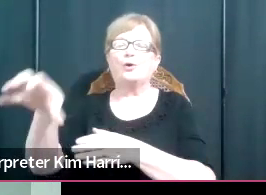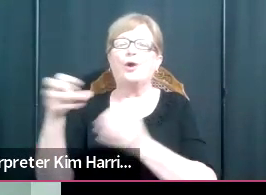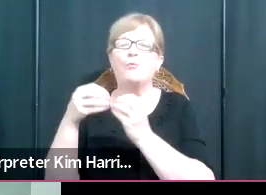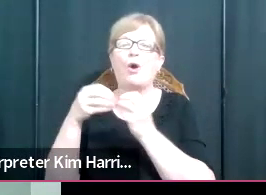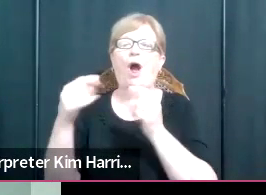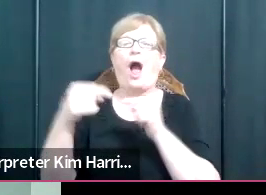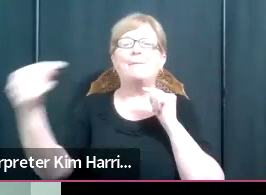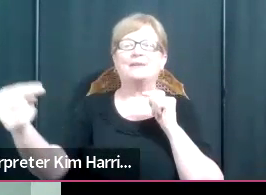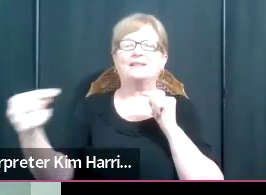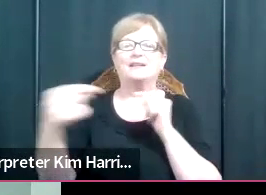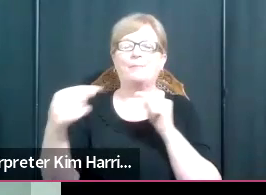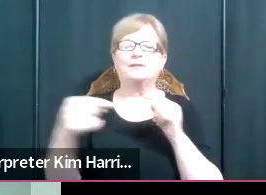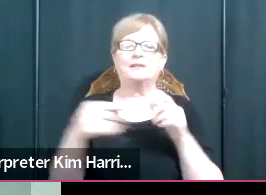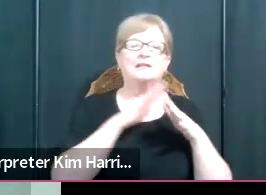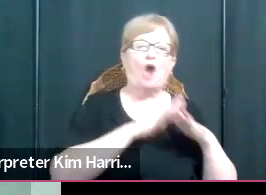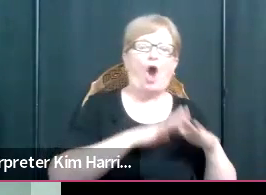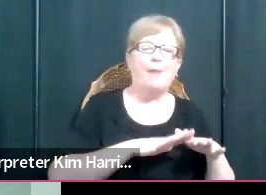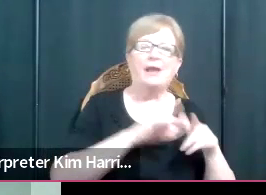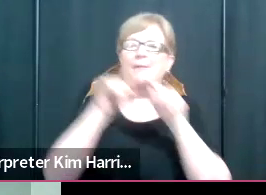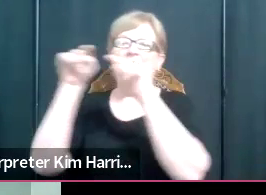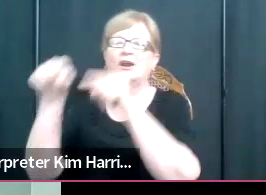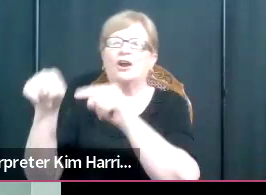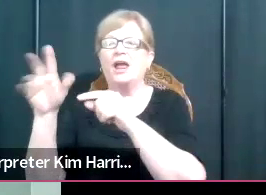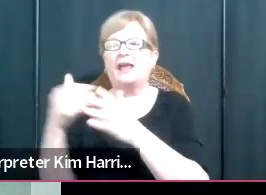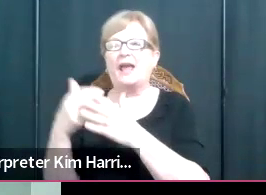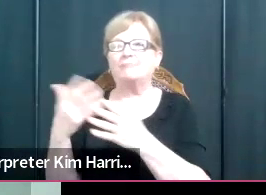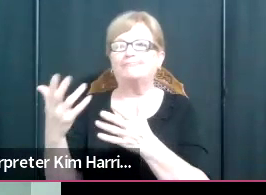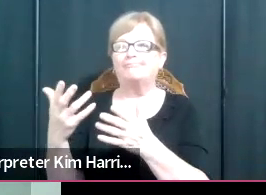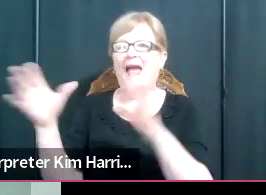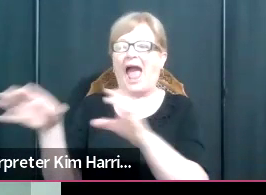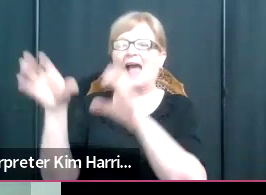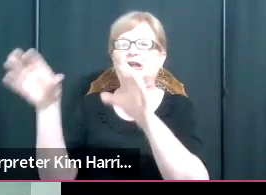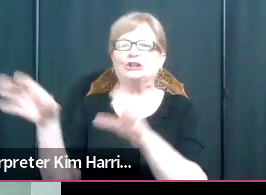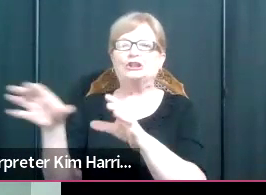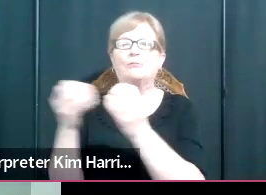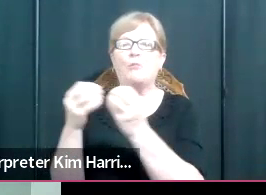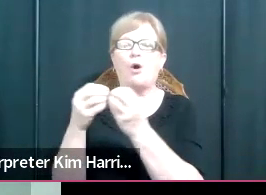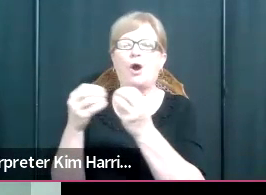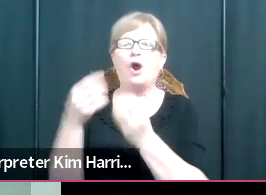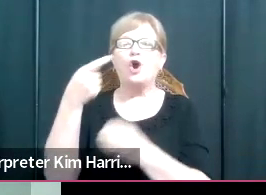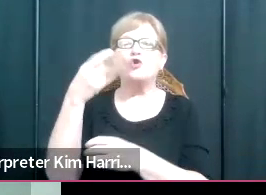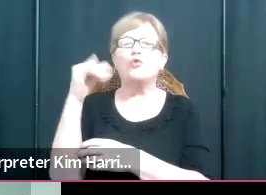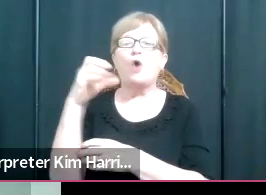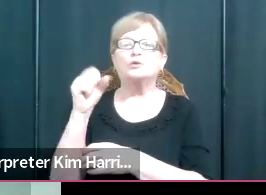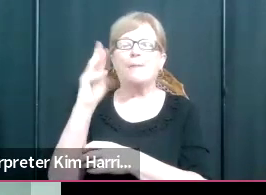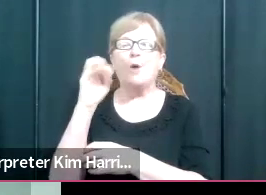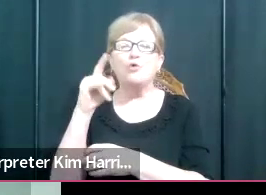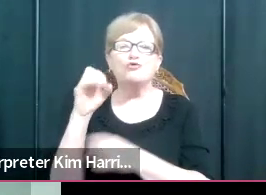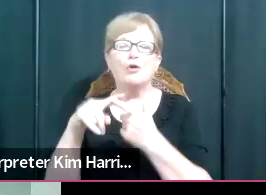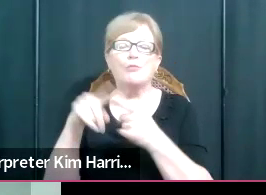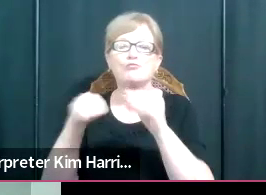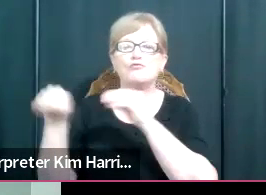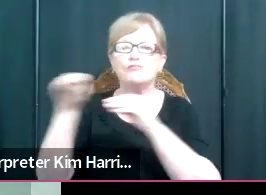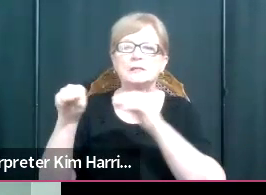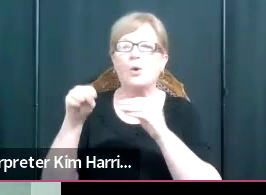opposite sort of input from that, can kind of outline different like gross motor movements for students to do.